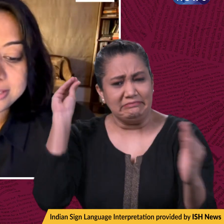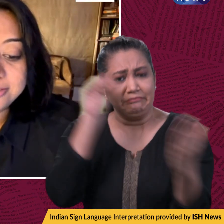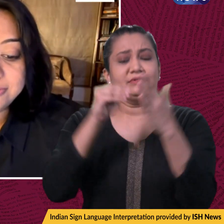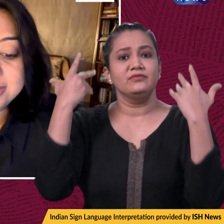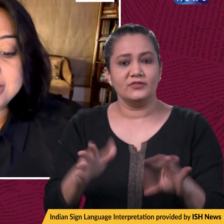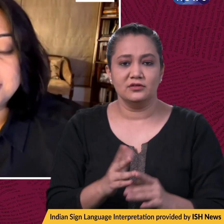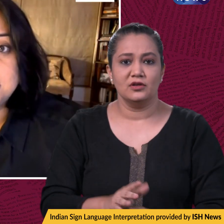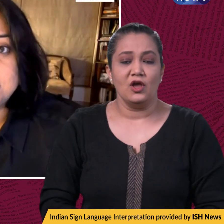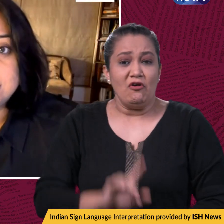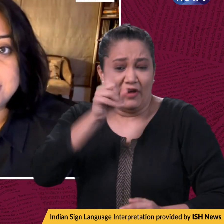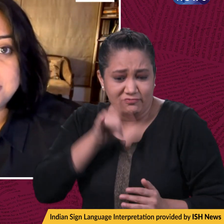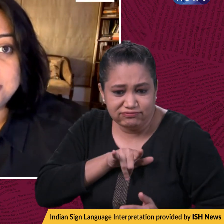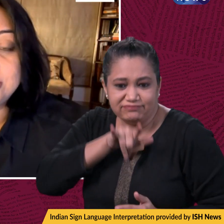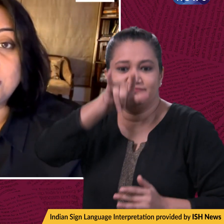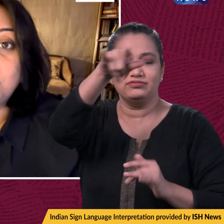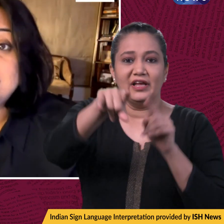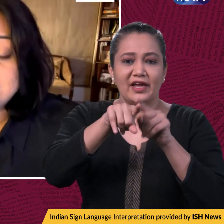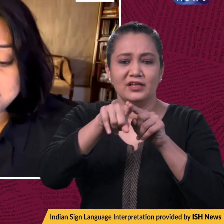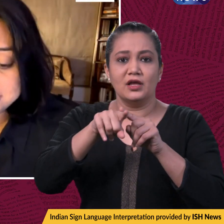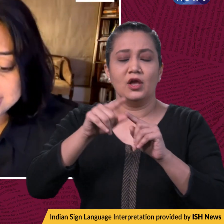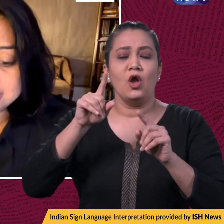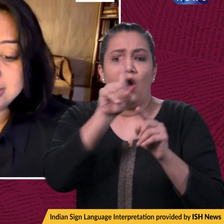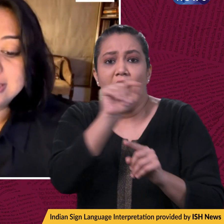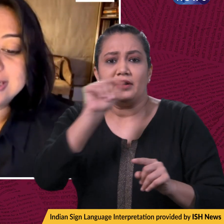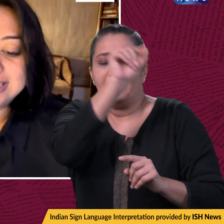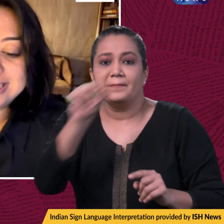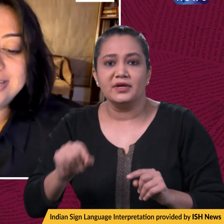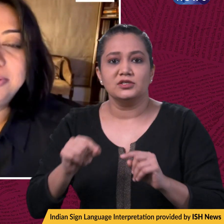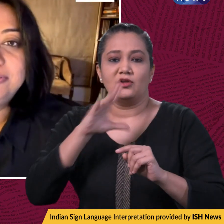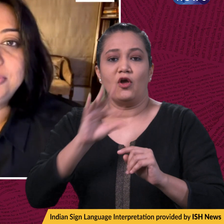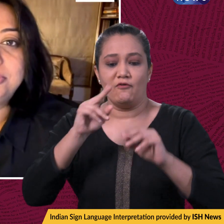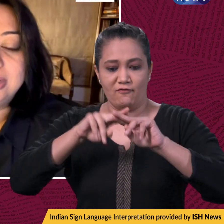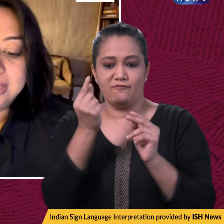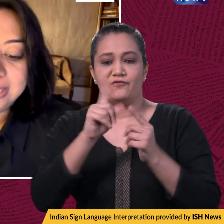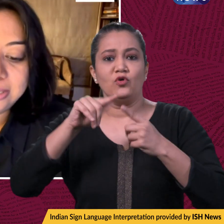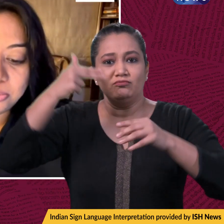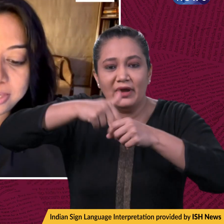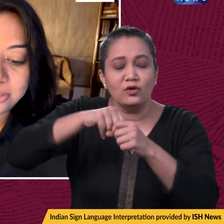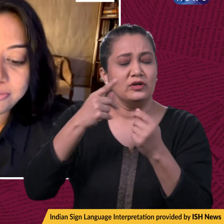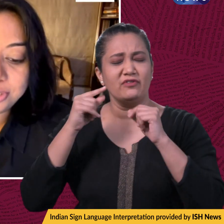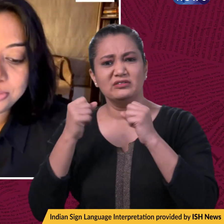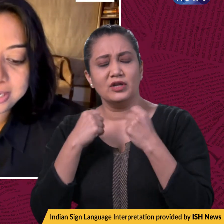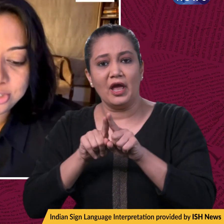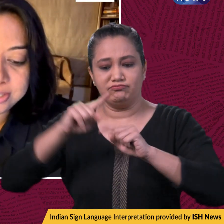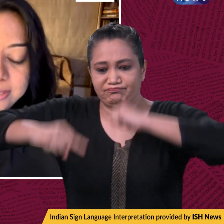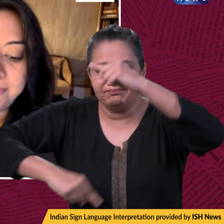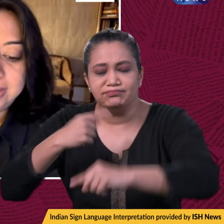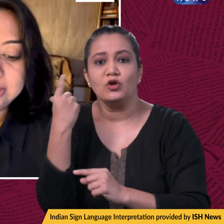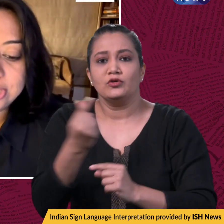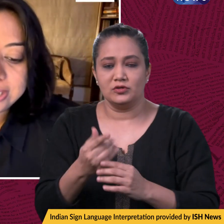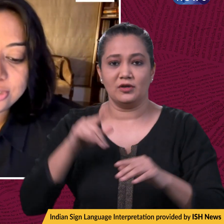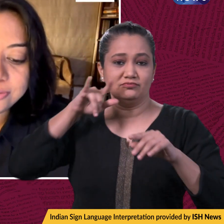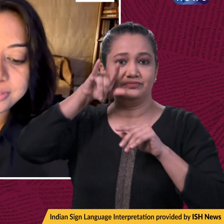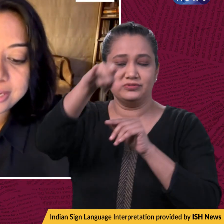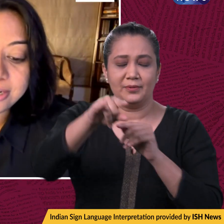it operated the first ever commercial flight, which is 100% sustainable fuel in one of its 2 engines.